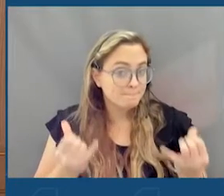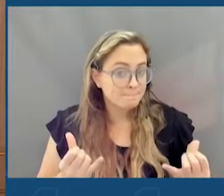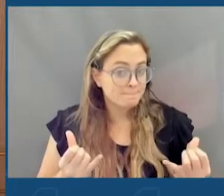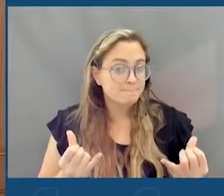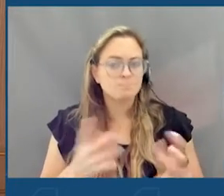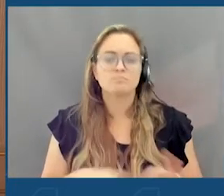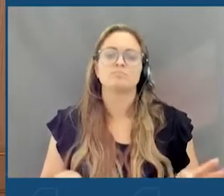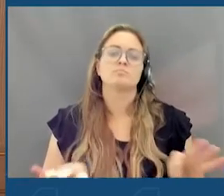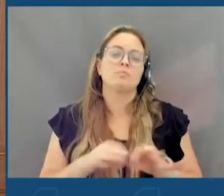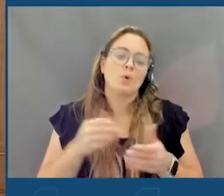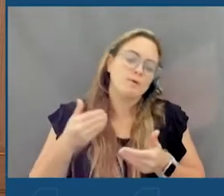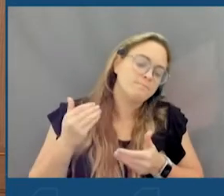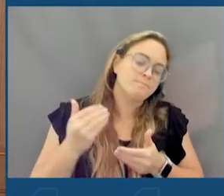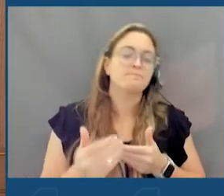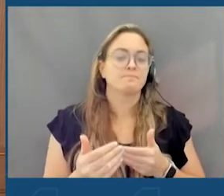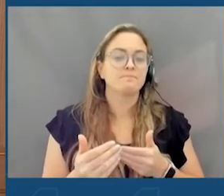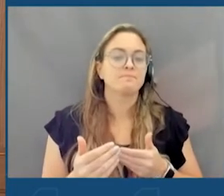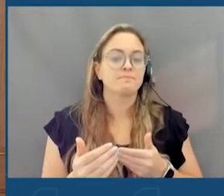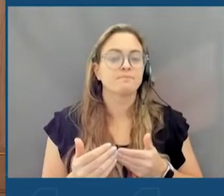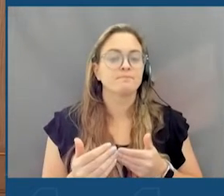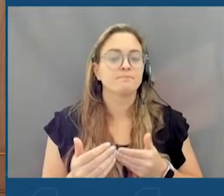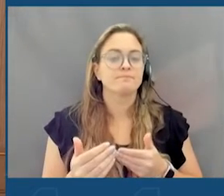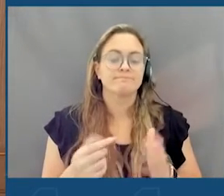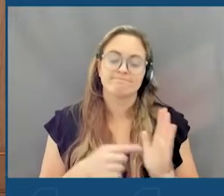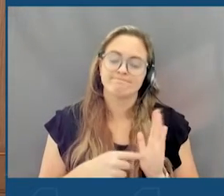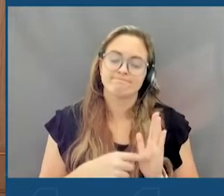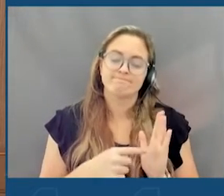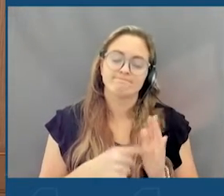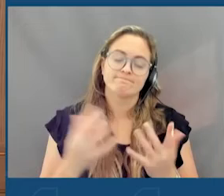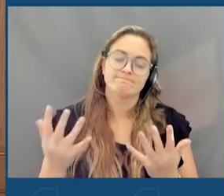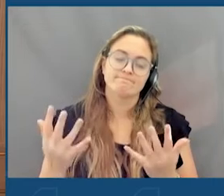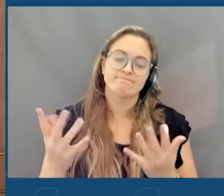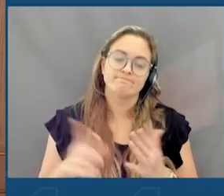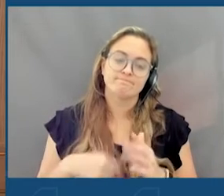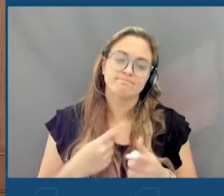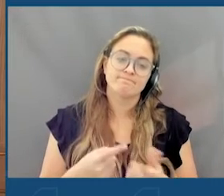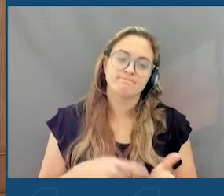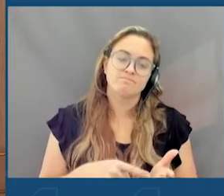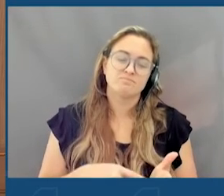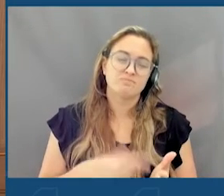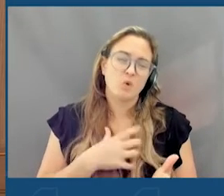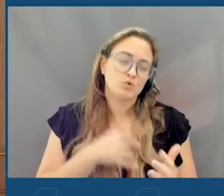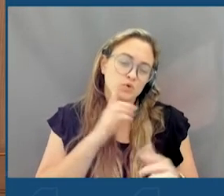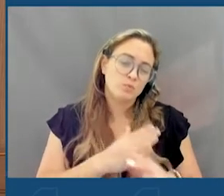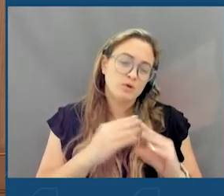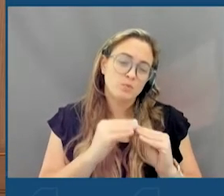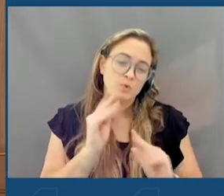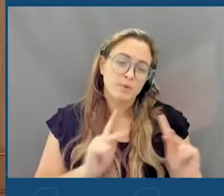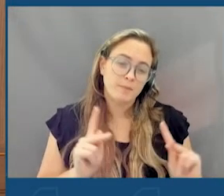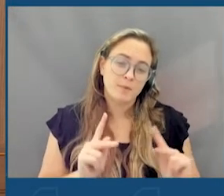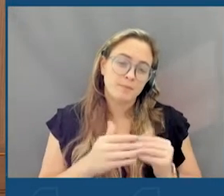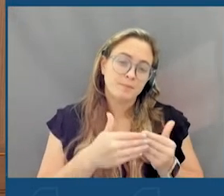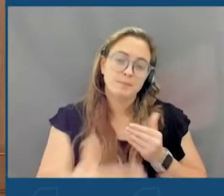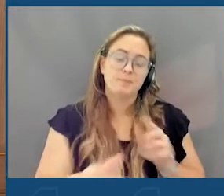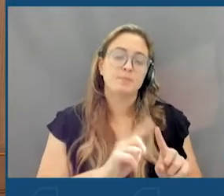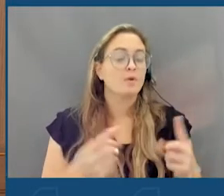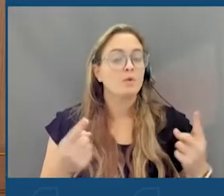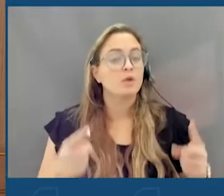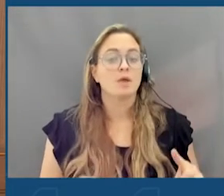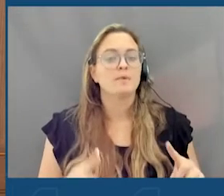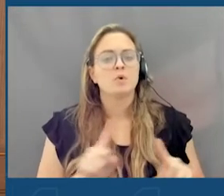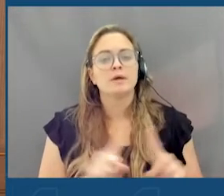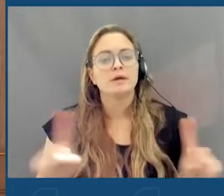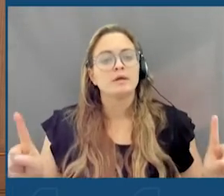important step forward. Long overdue. Wish we could have protected more people before this day, but going forward, there'll be a different